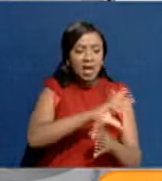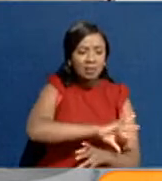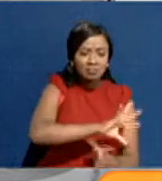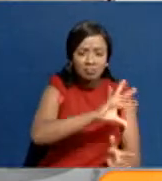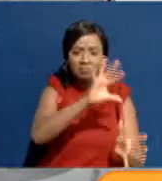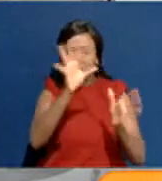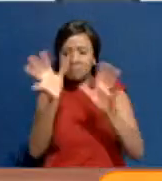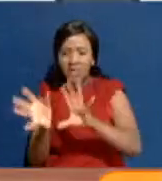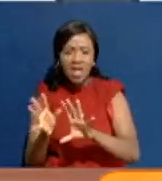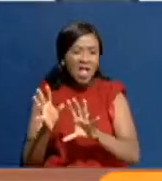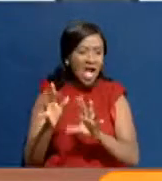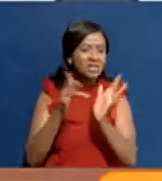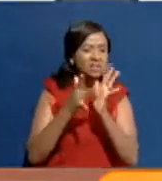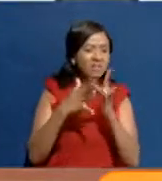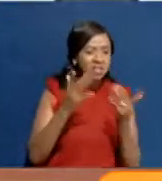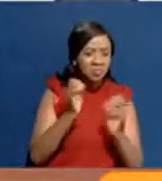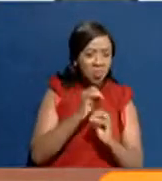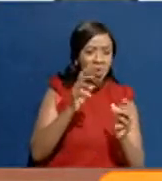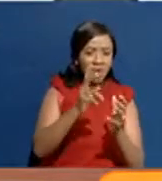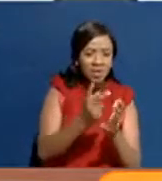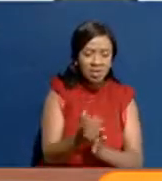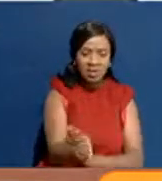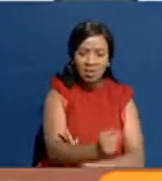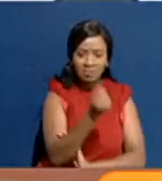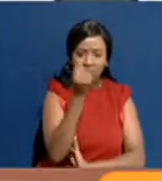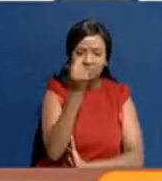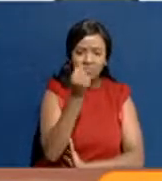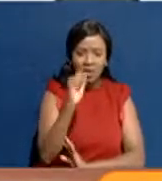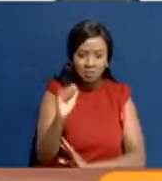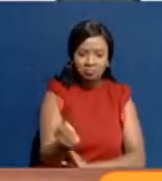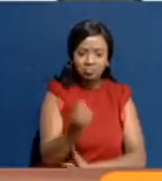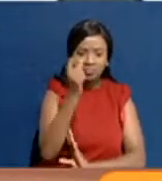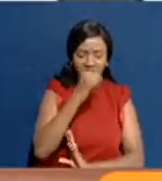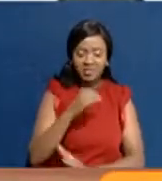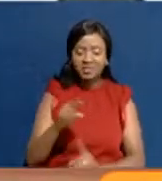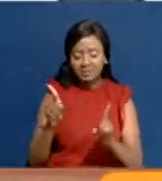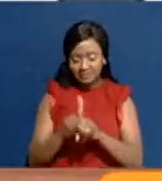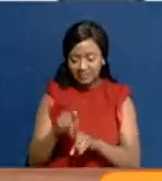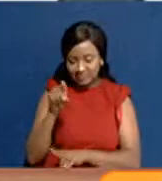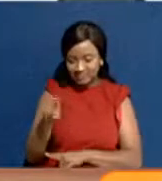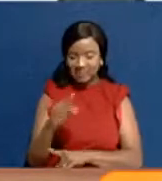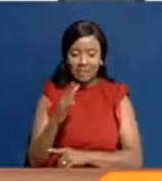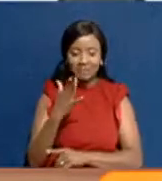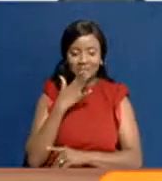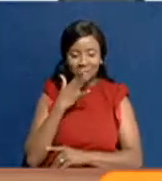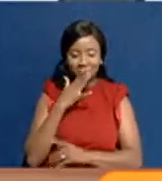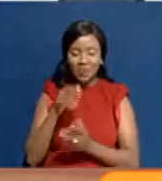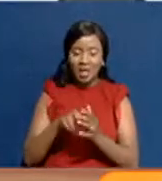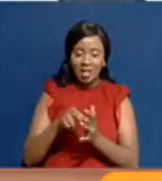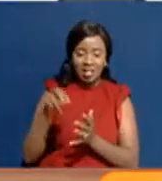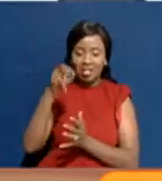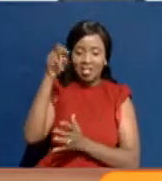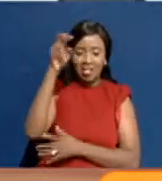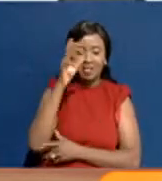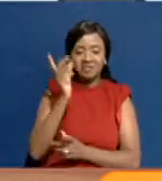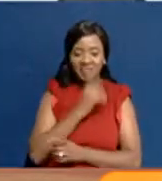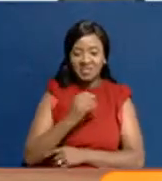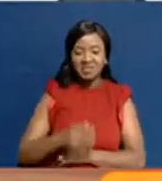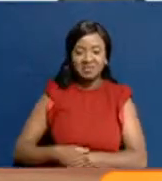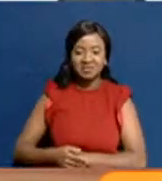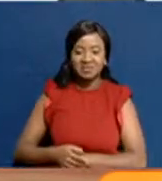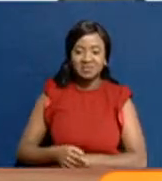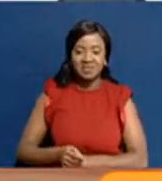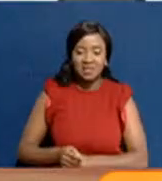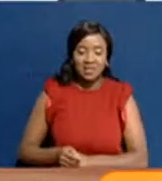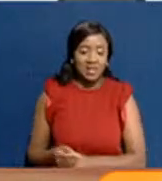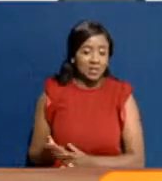it's because it's supposed to be this national mystery. Yeah. We are all in this state of not knowing.